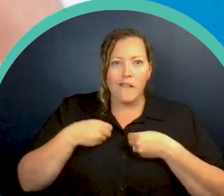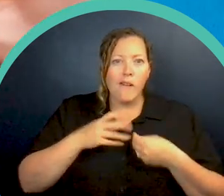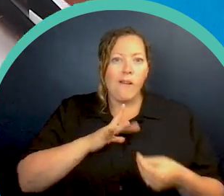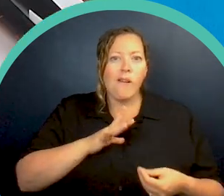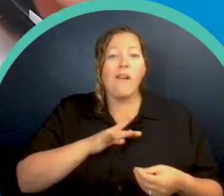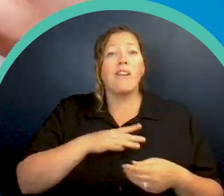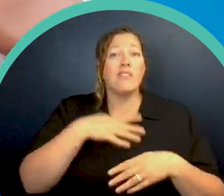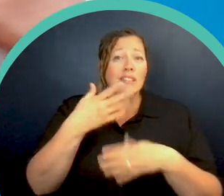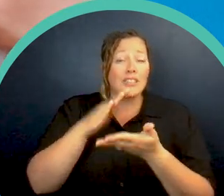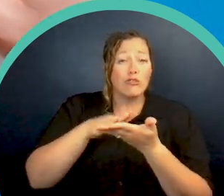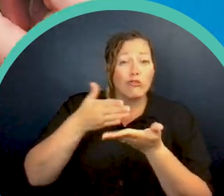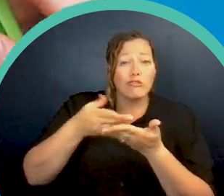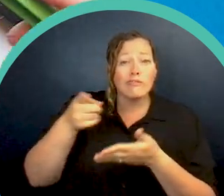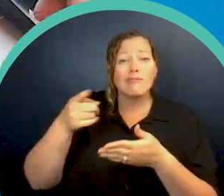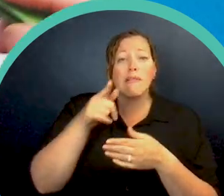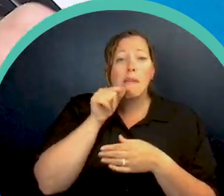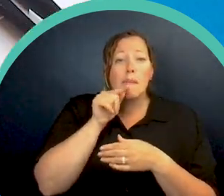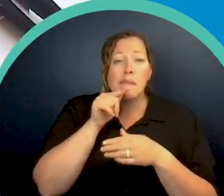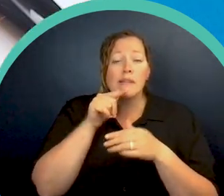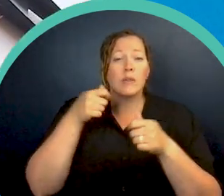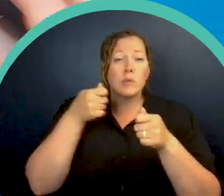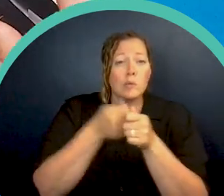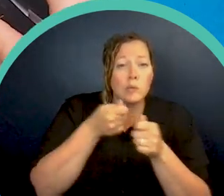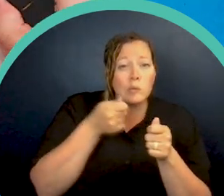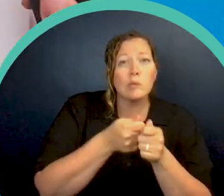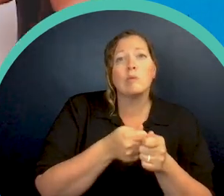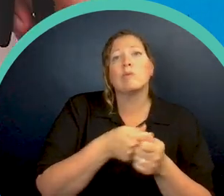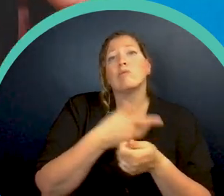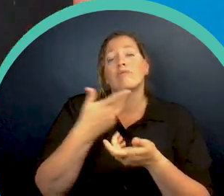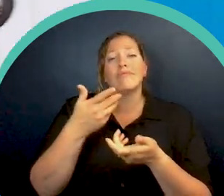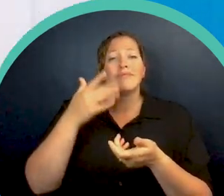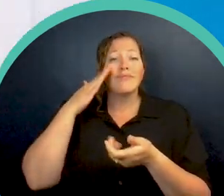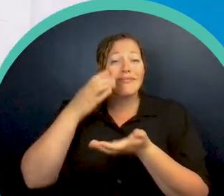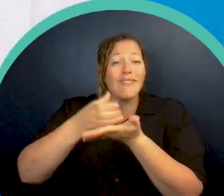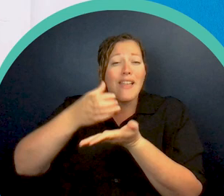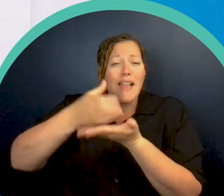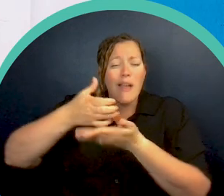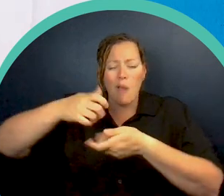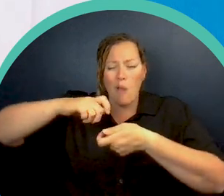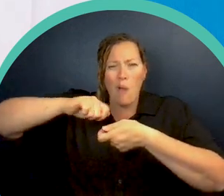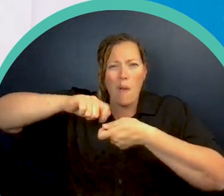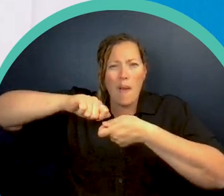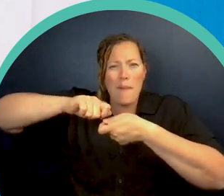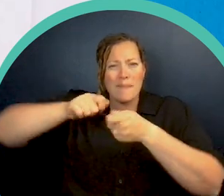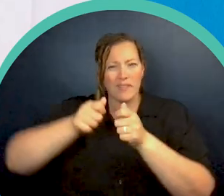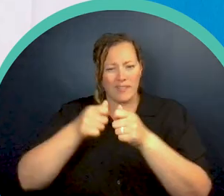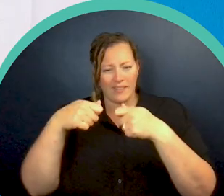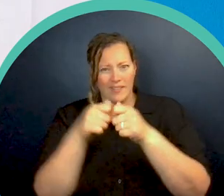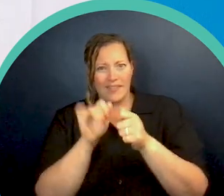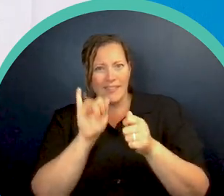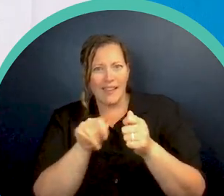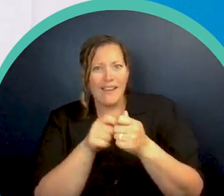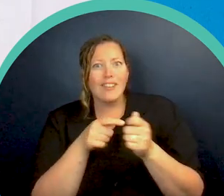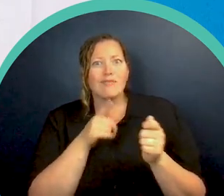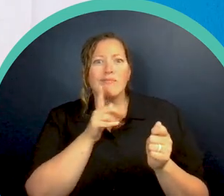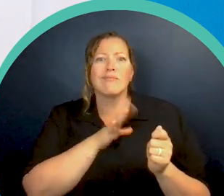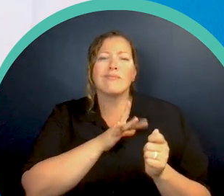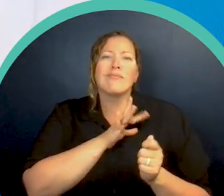is a lemon and lime squeezer. Can openers are good for this sort of